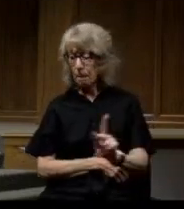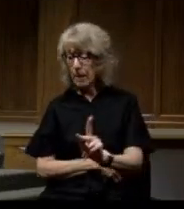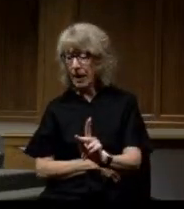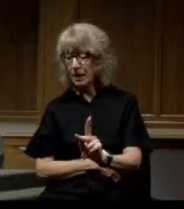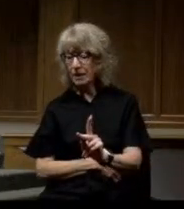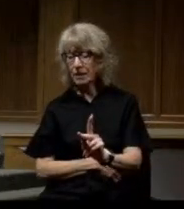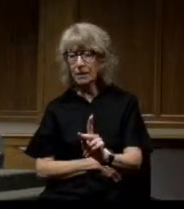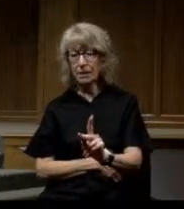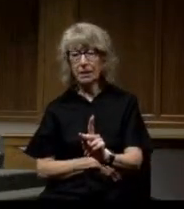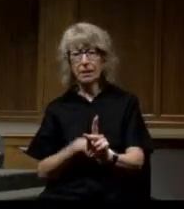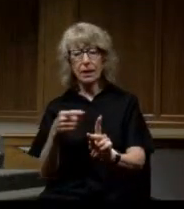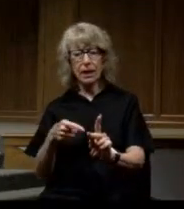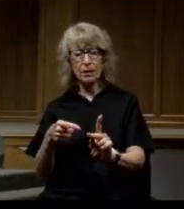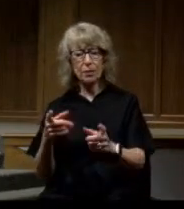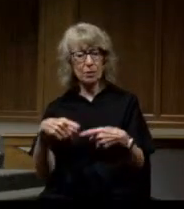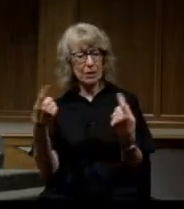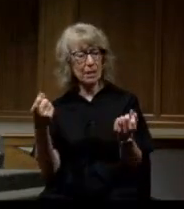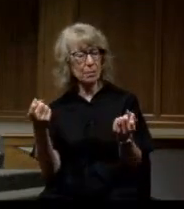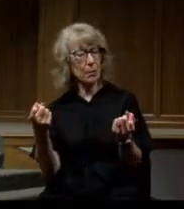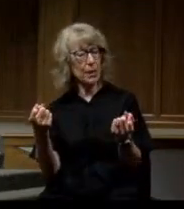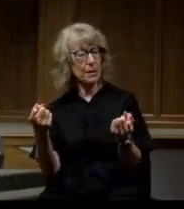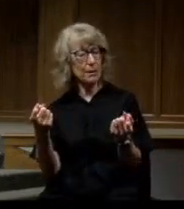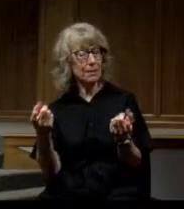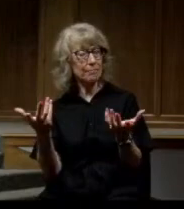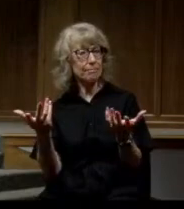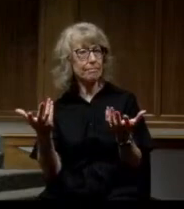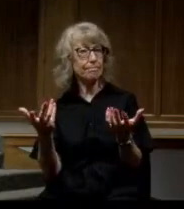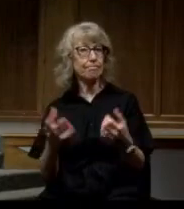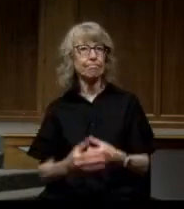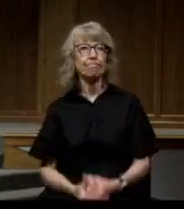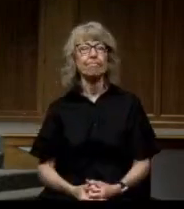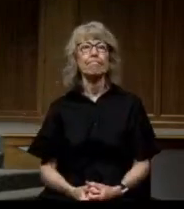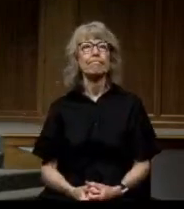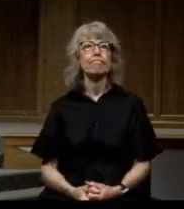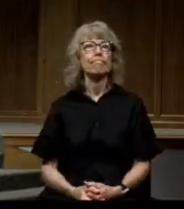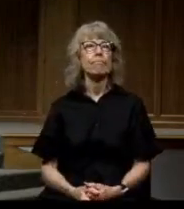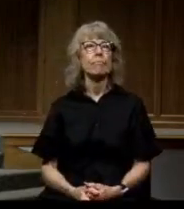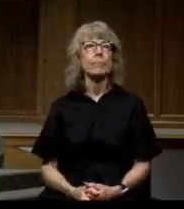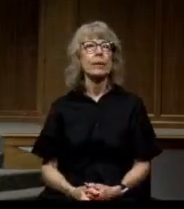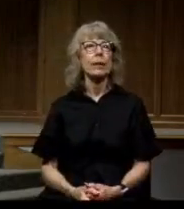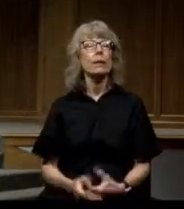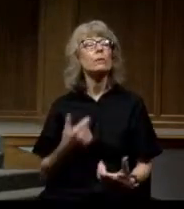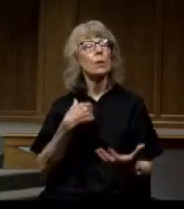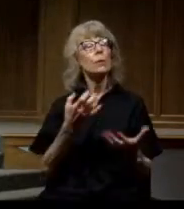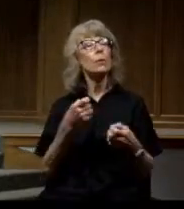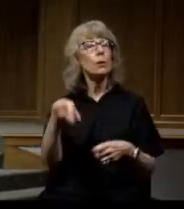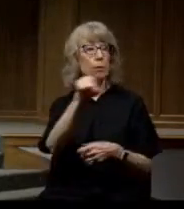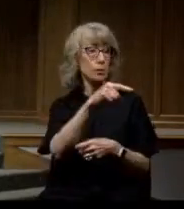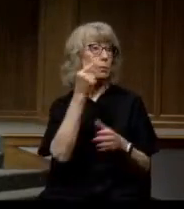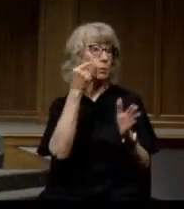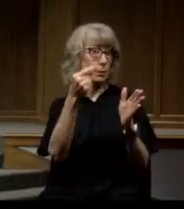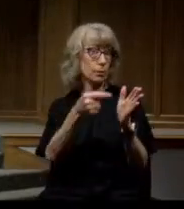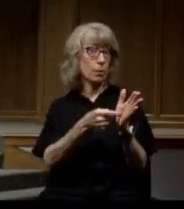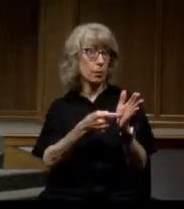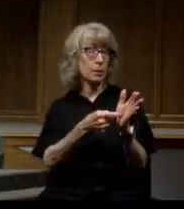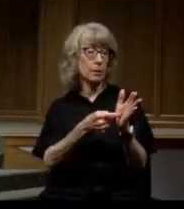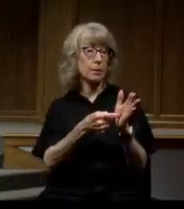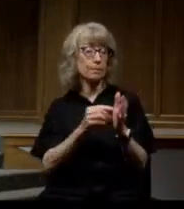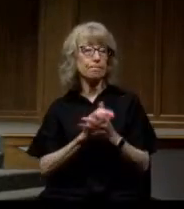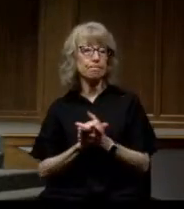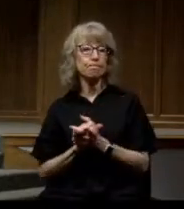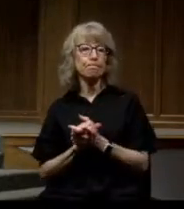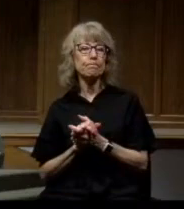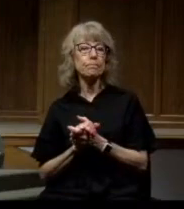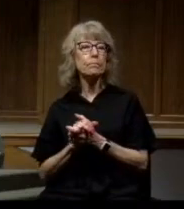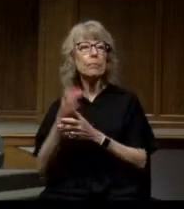There's lots of things in this paragraph to notice. First thing I want to point out is how the older brother connects with this theme of the